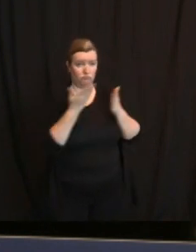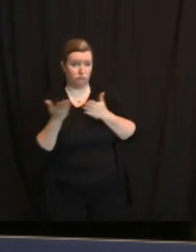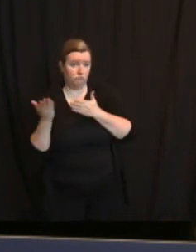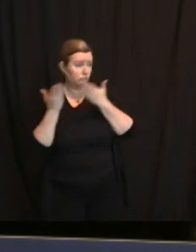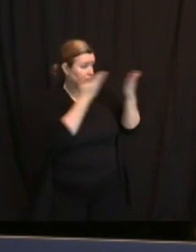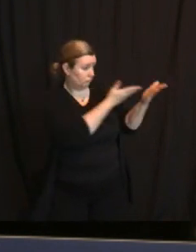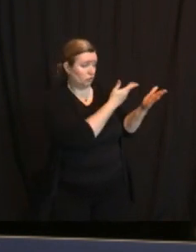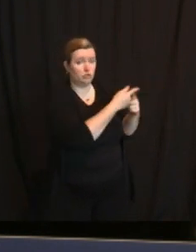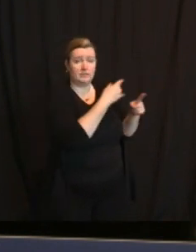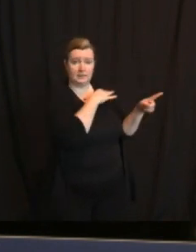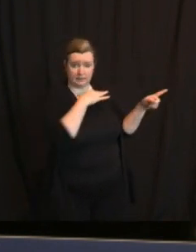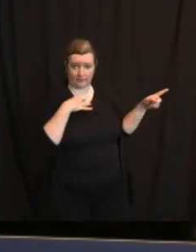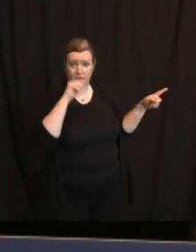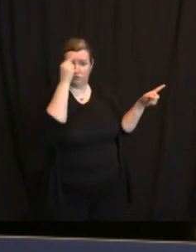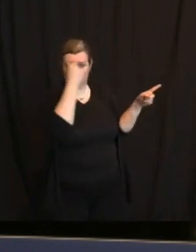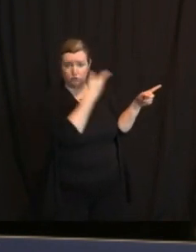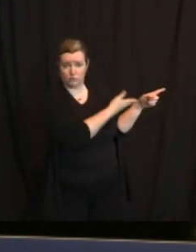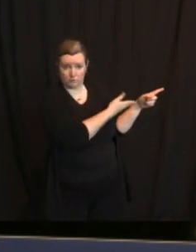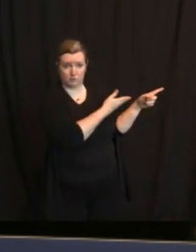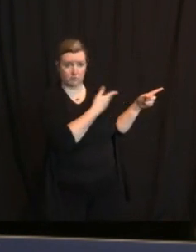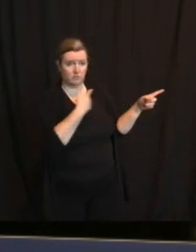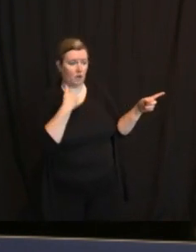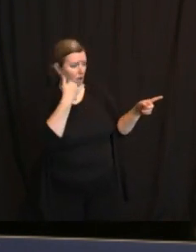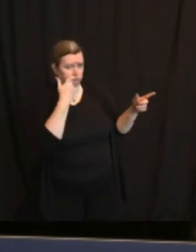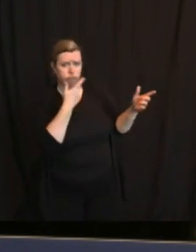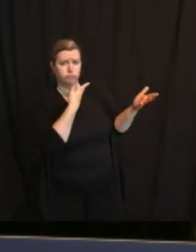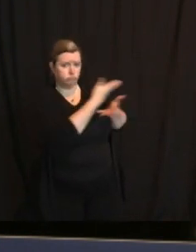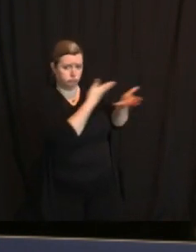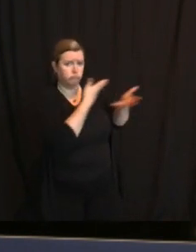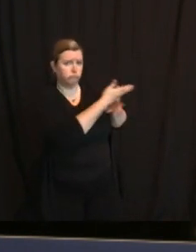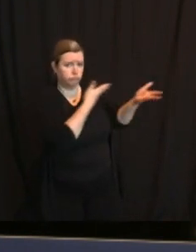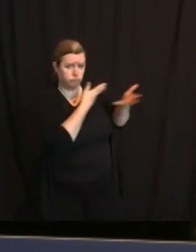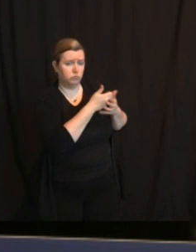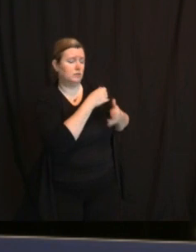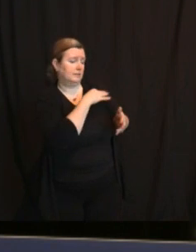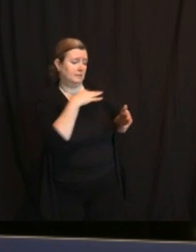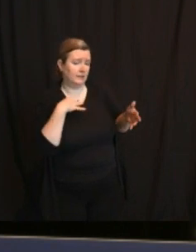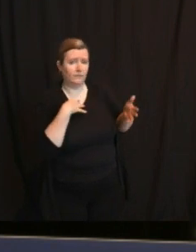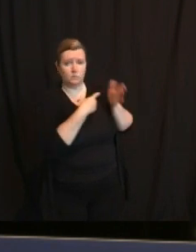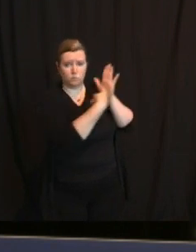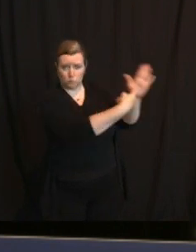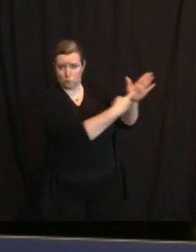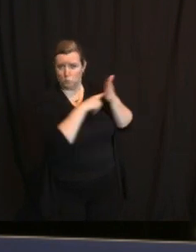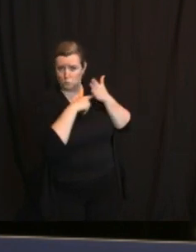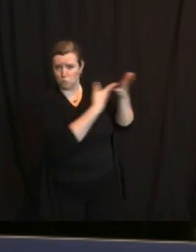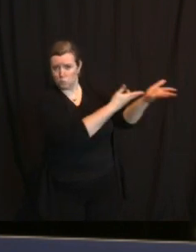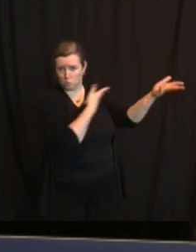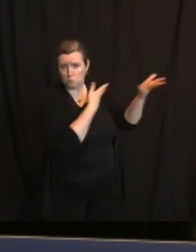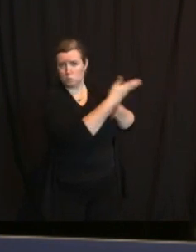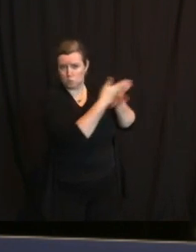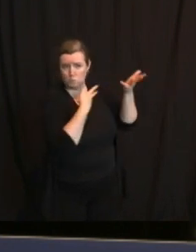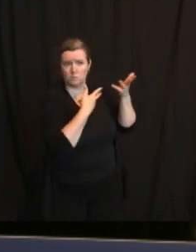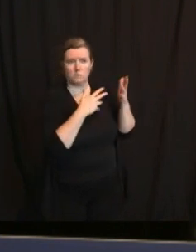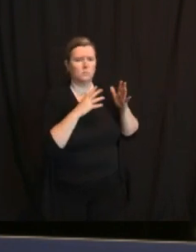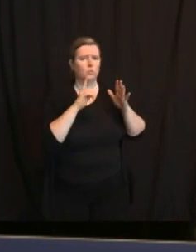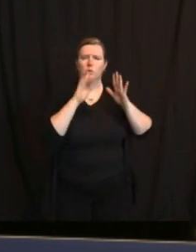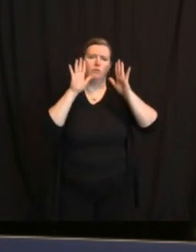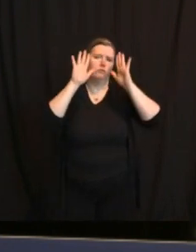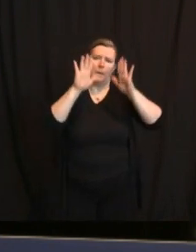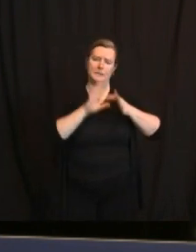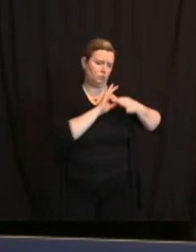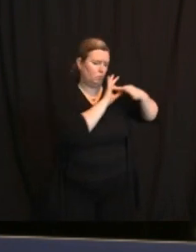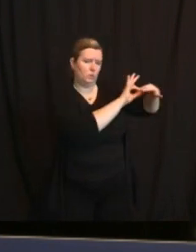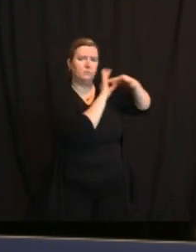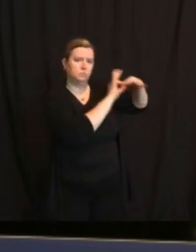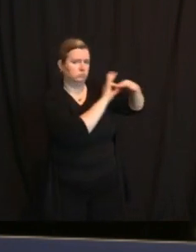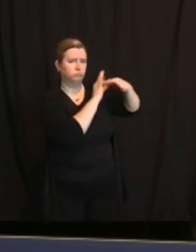going back and forth with your staff has been a fabulous, fabulous thing for us, because when we